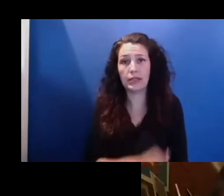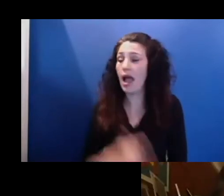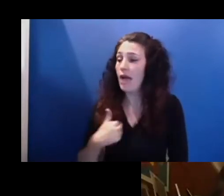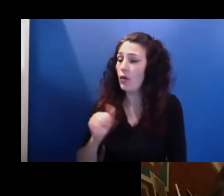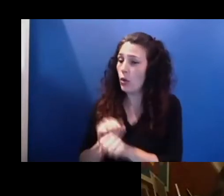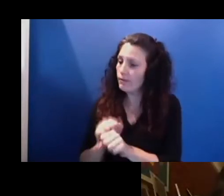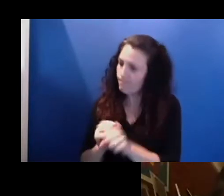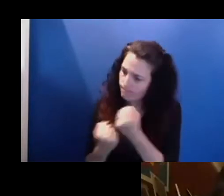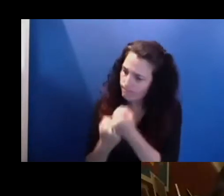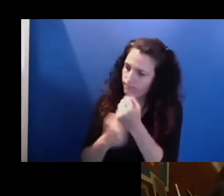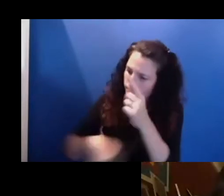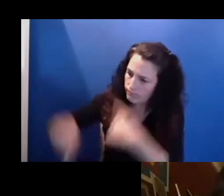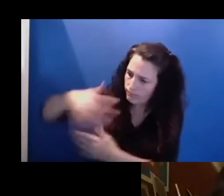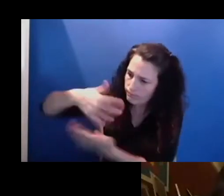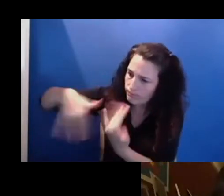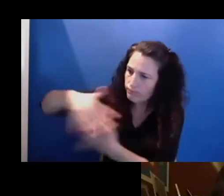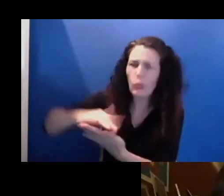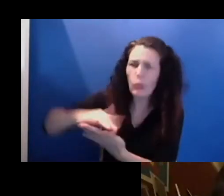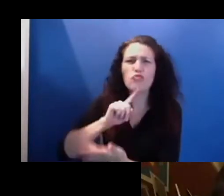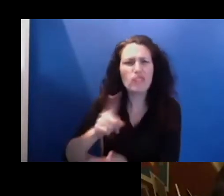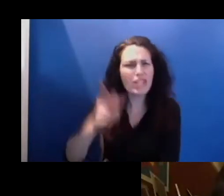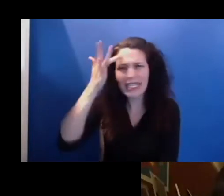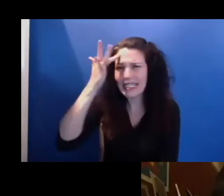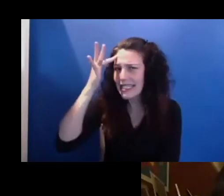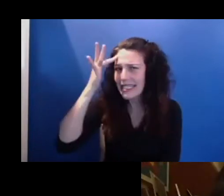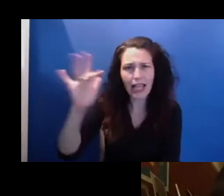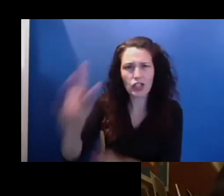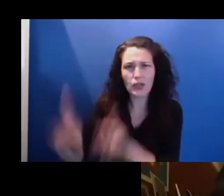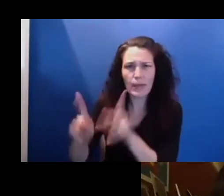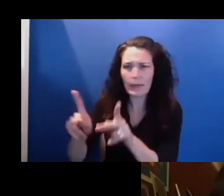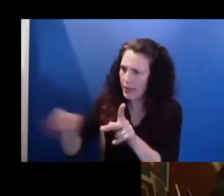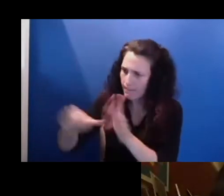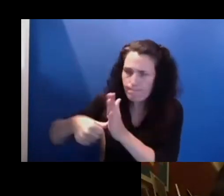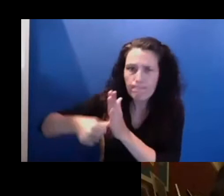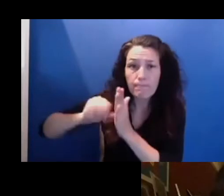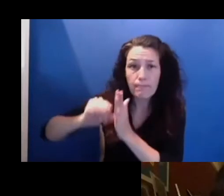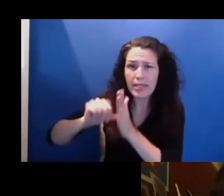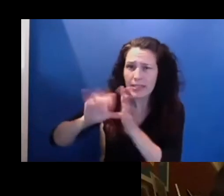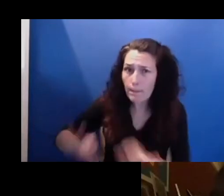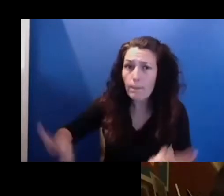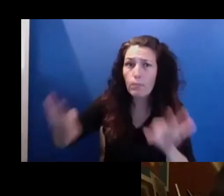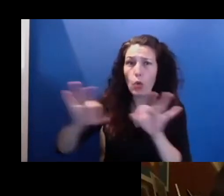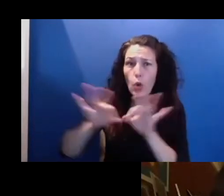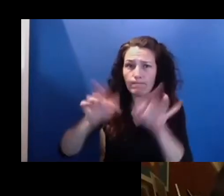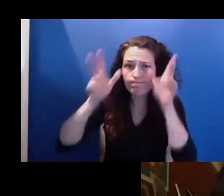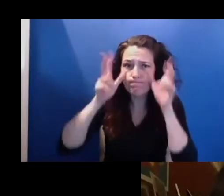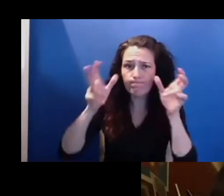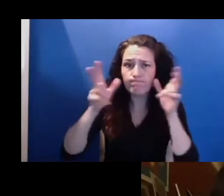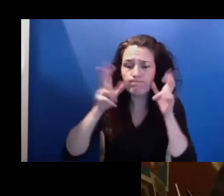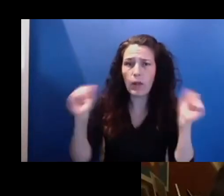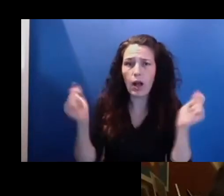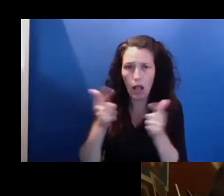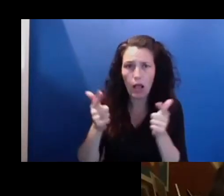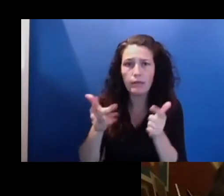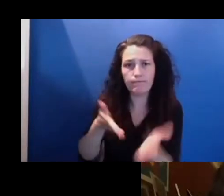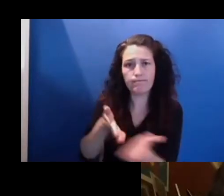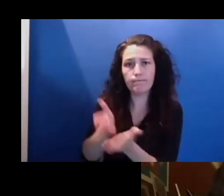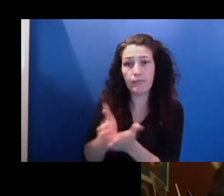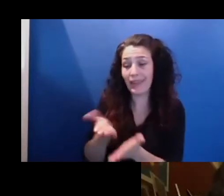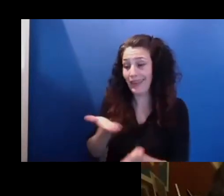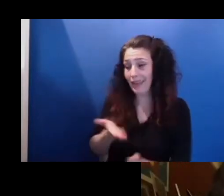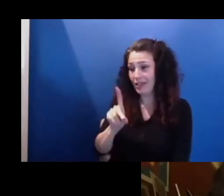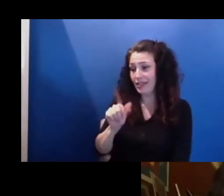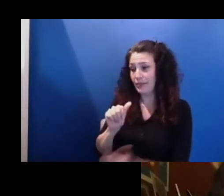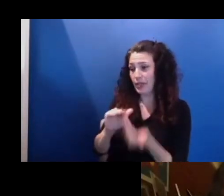incredibly intelligent and progressive individuals who have stressed the importance of listening to our constituents. As we say in the disability community, nothing about